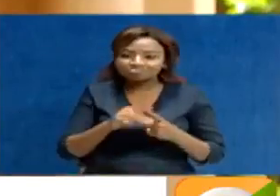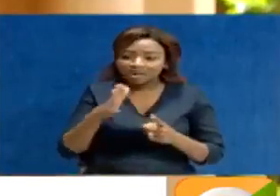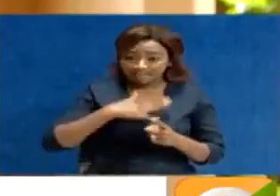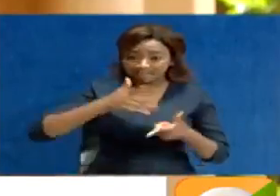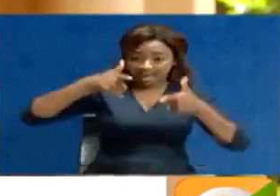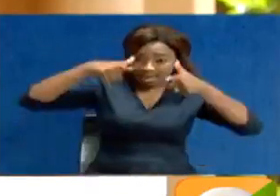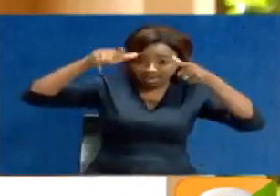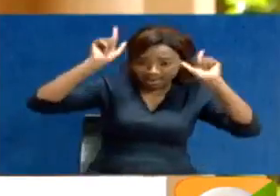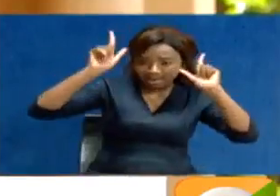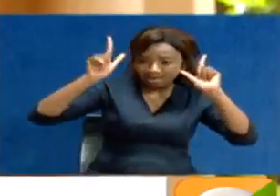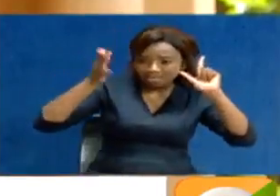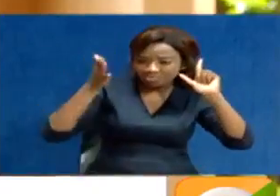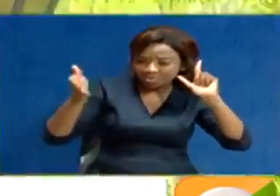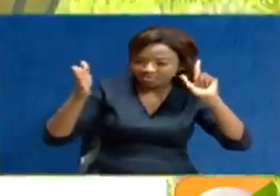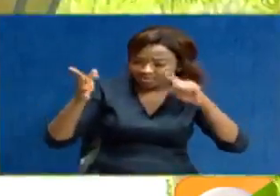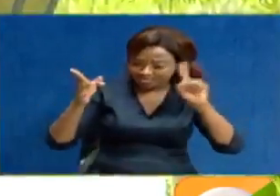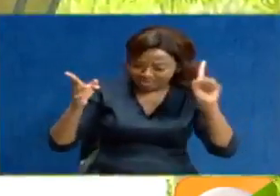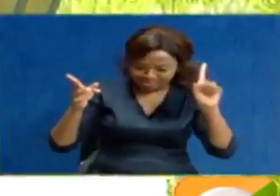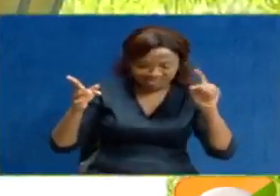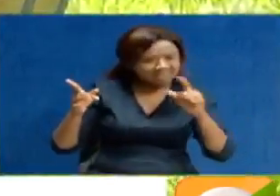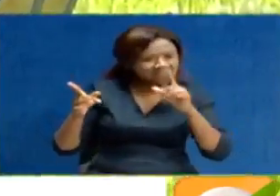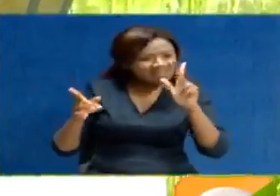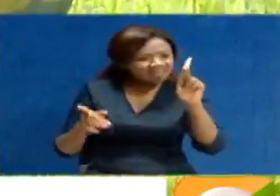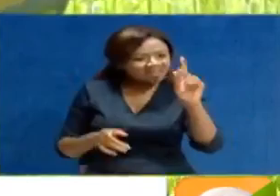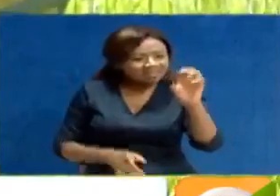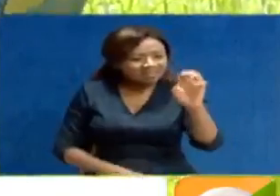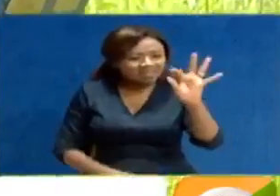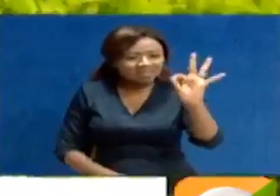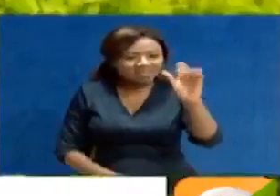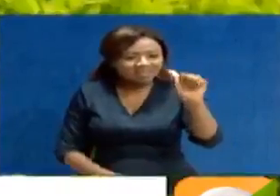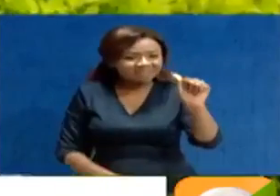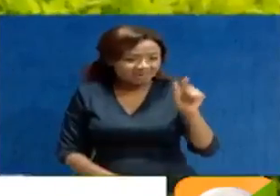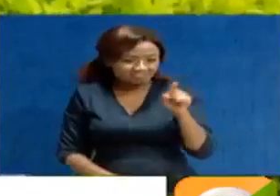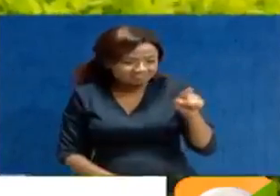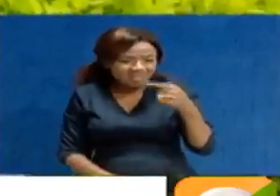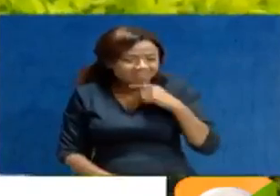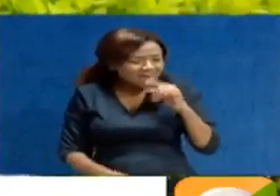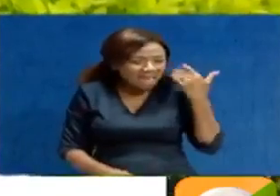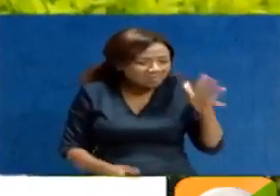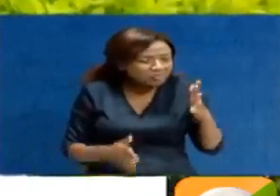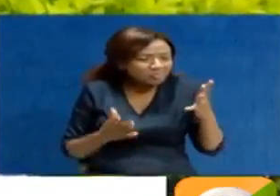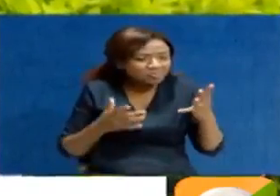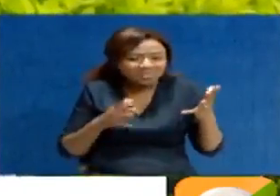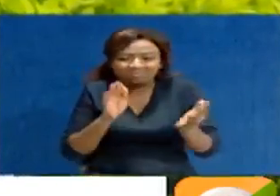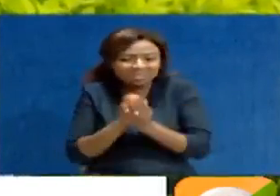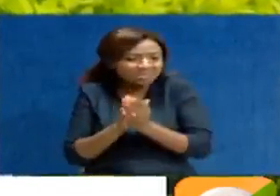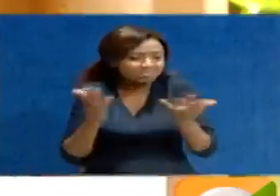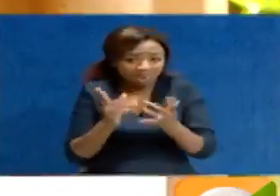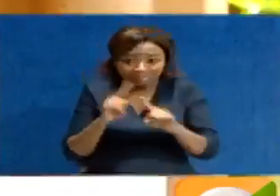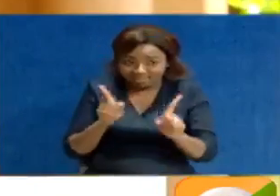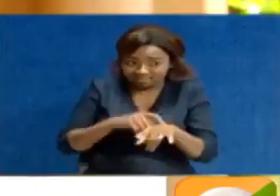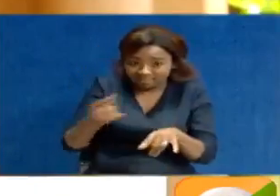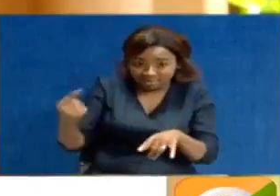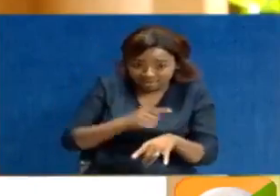ng'ombe zangu zilikuwa mahali, lakini sijui kefa amezipeleka wapi. But akikuja, atakuja kutuambia ziko